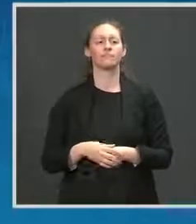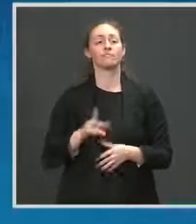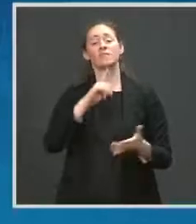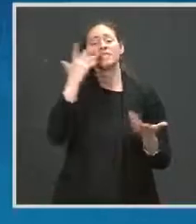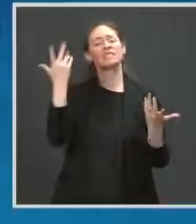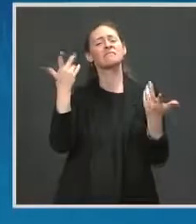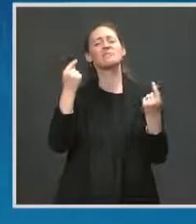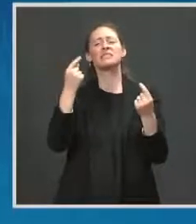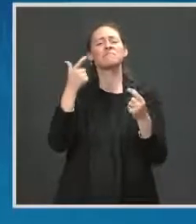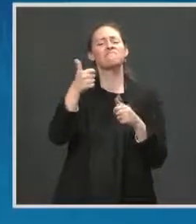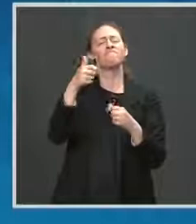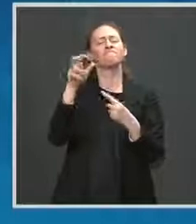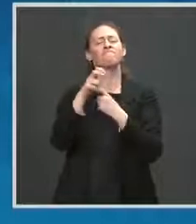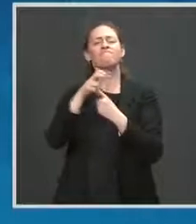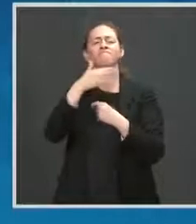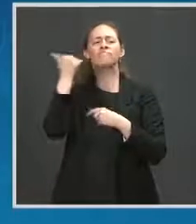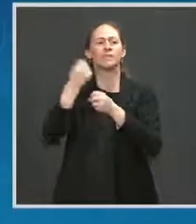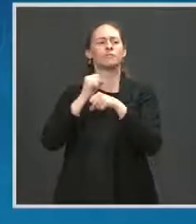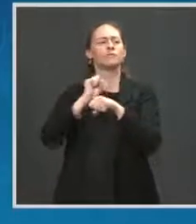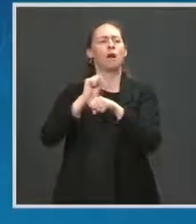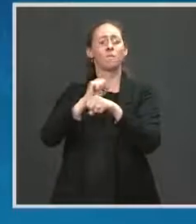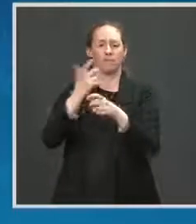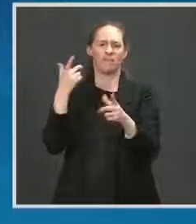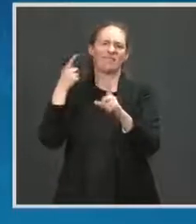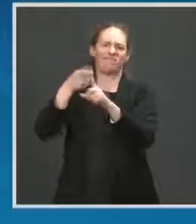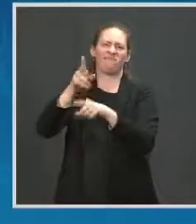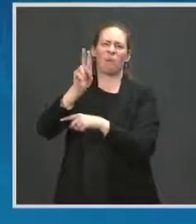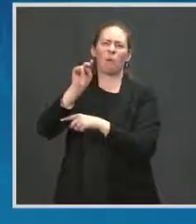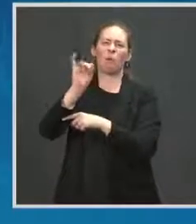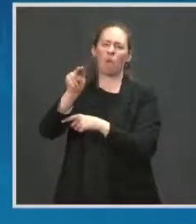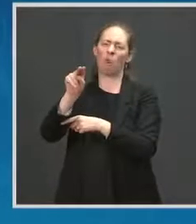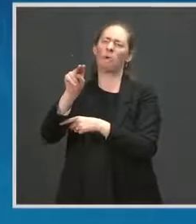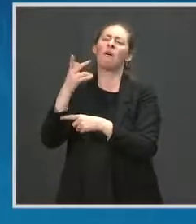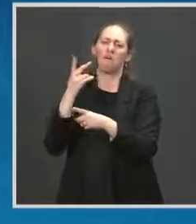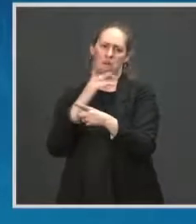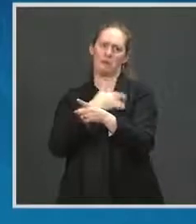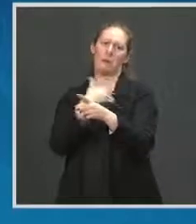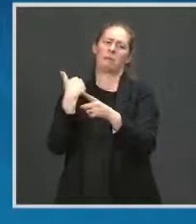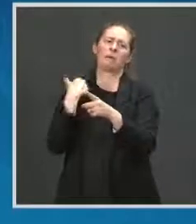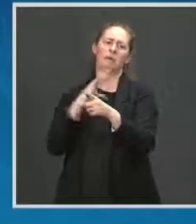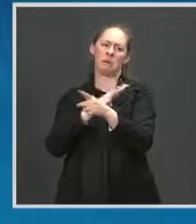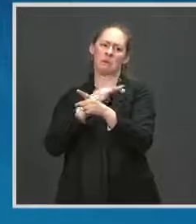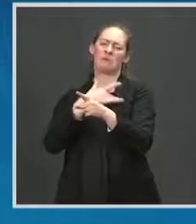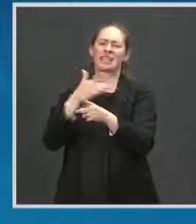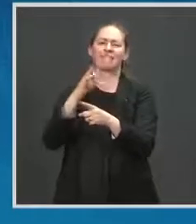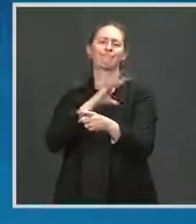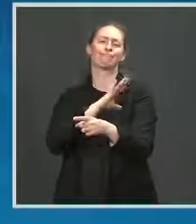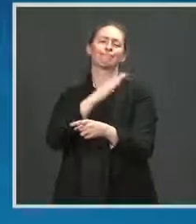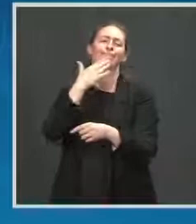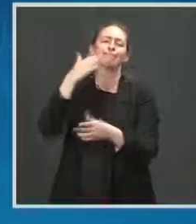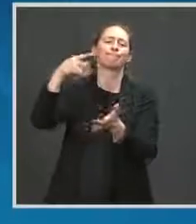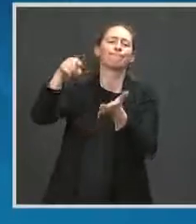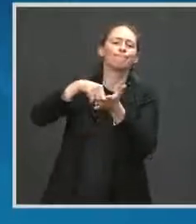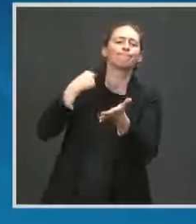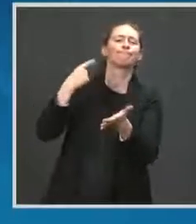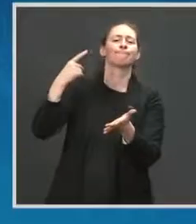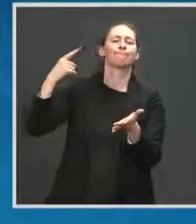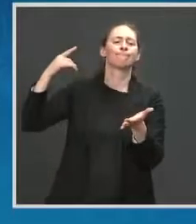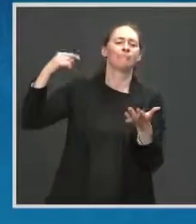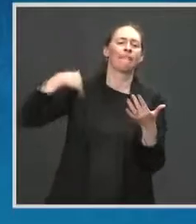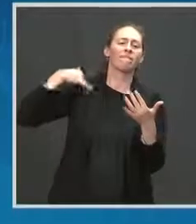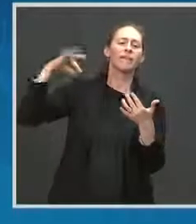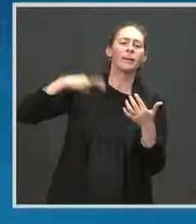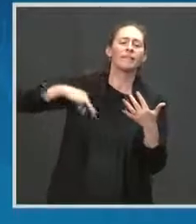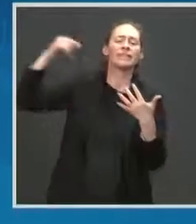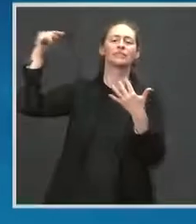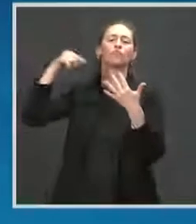union. Union members have better pay, better health care, better retirement,